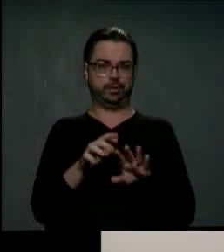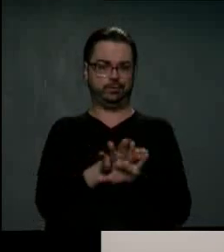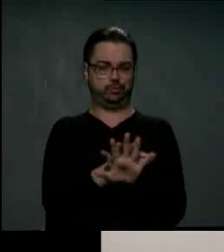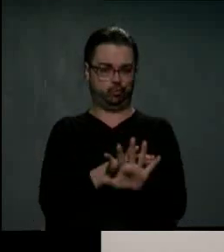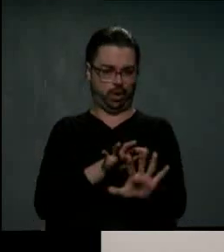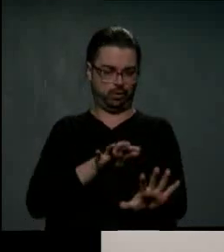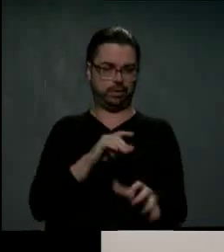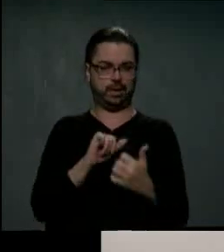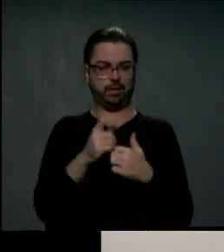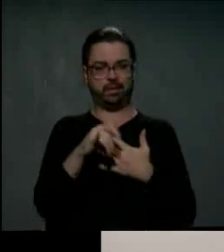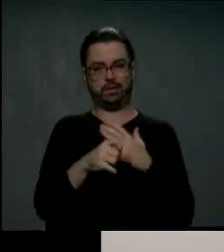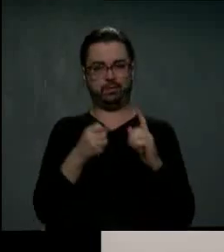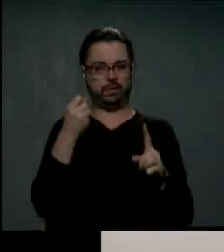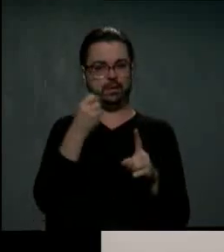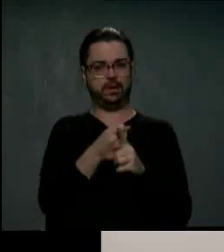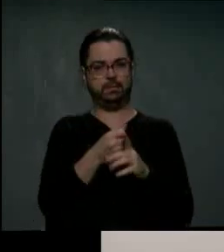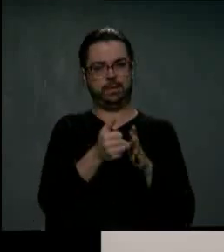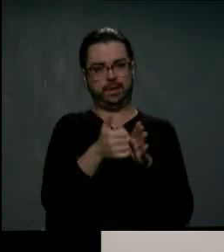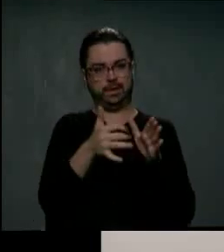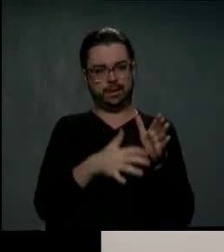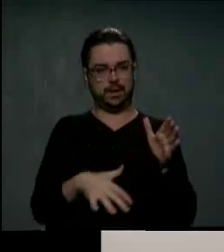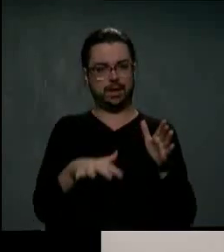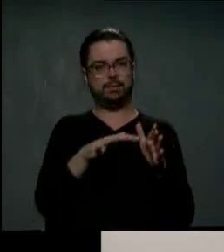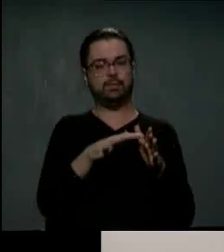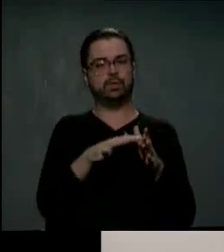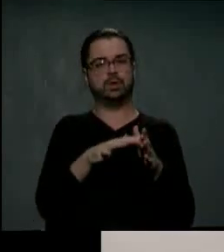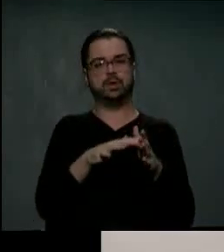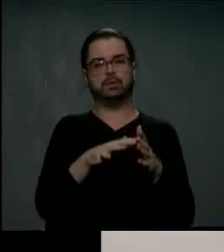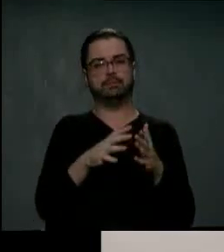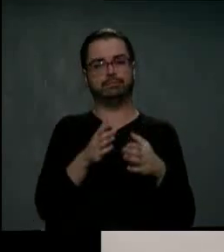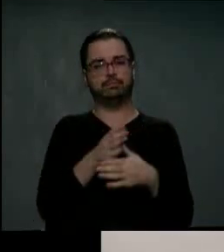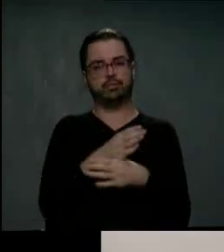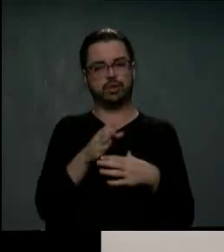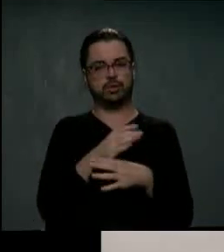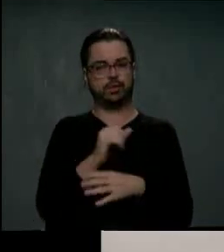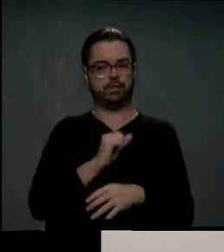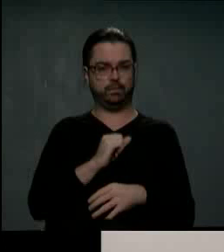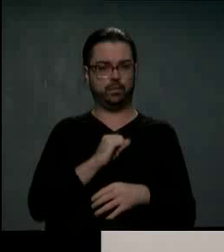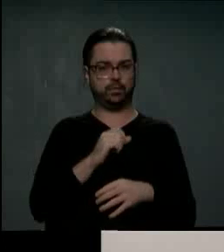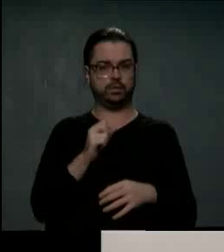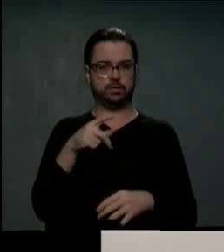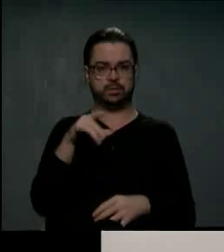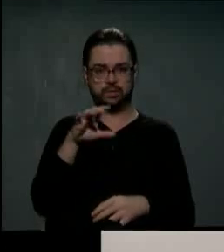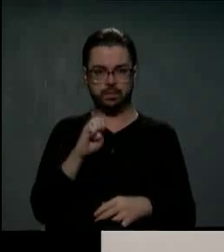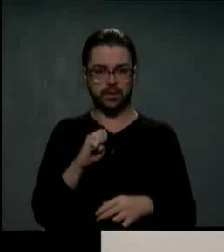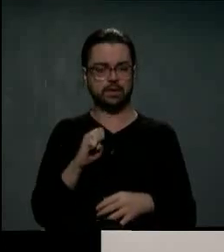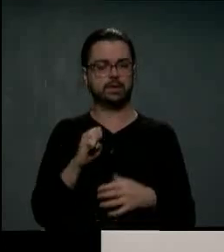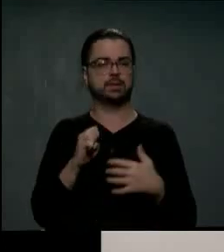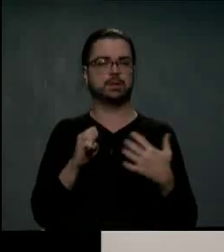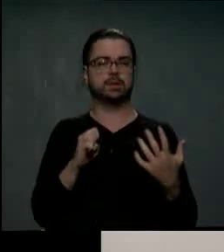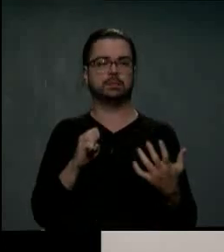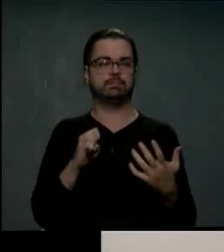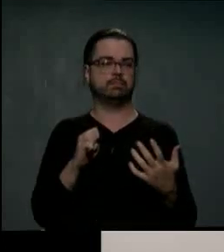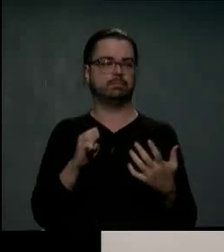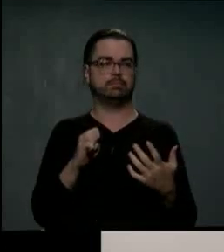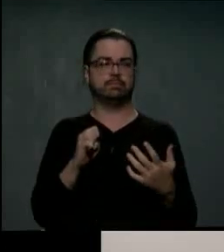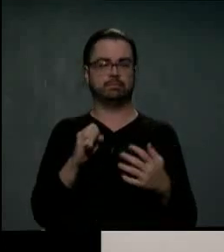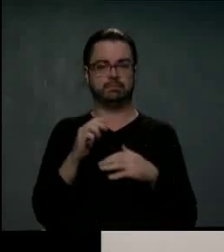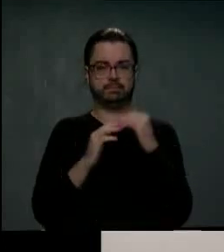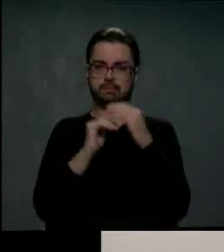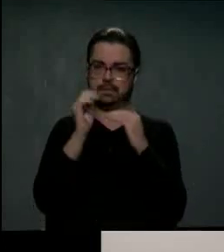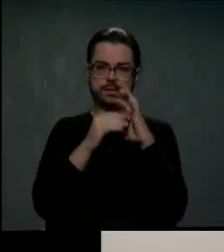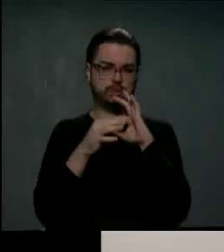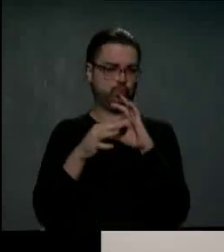going to, you know, impact neighboring, the sharing of personal space, and, you know, building